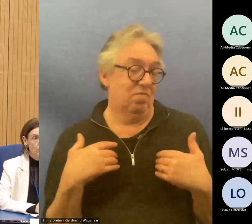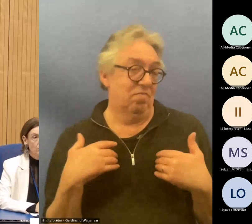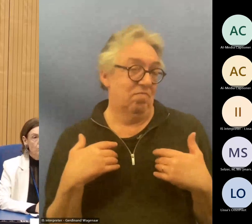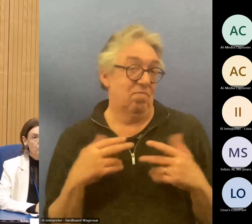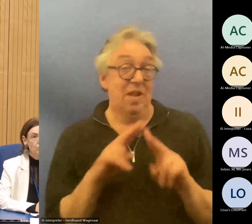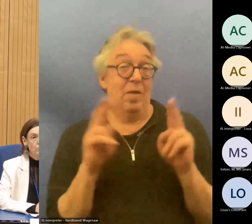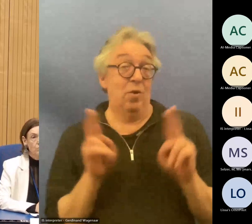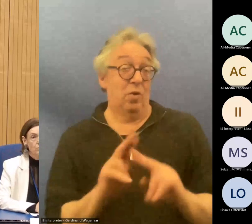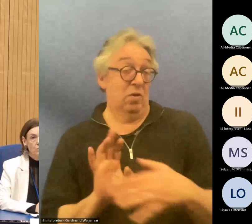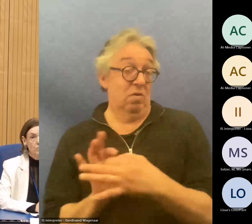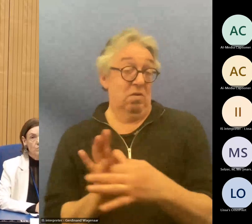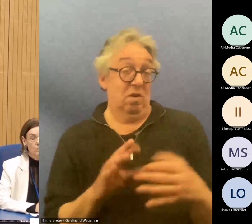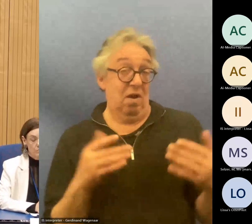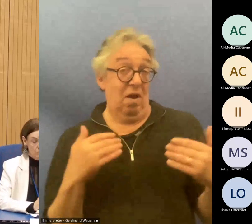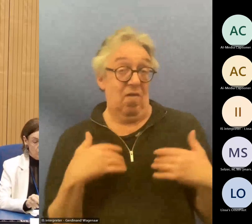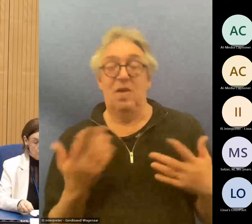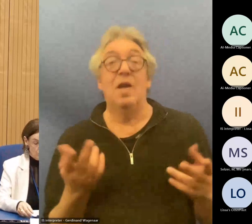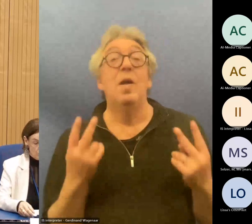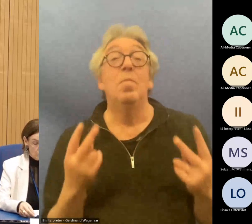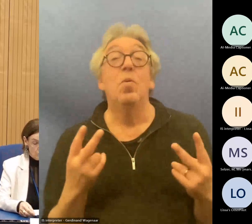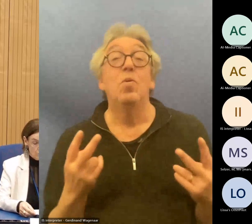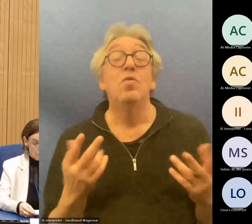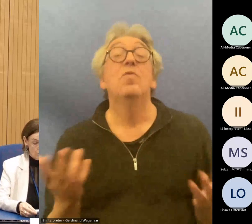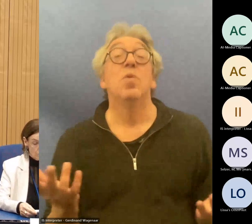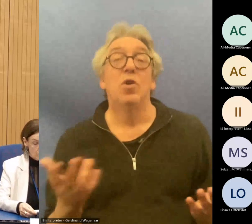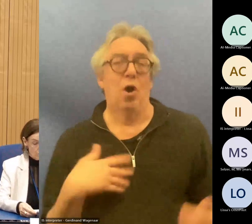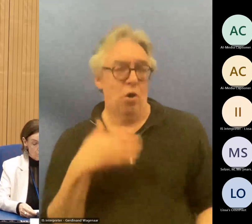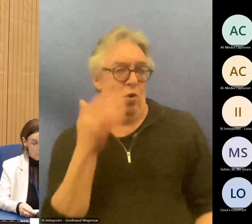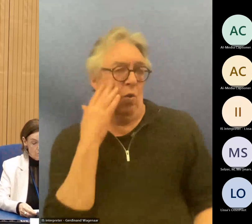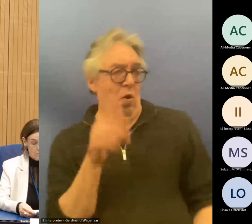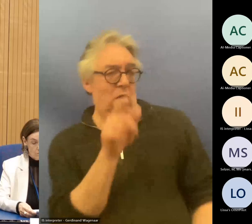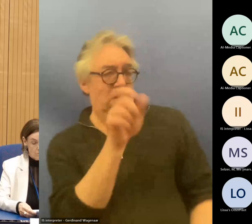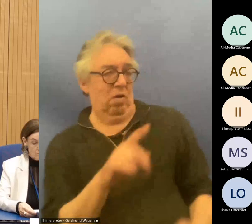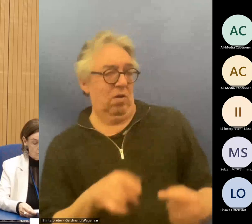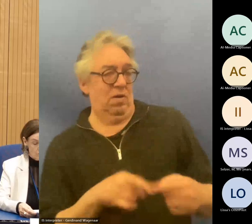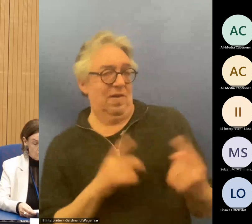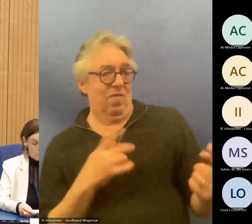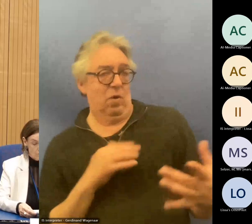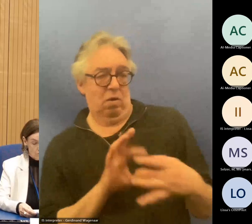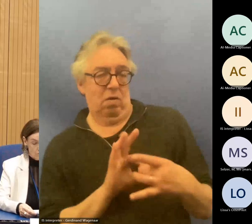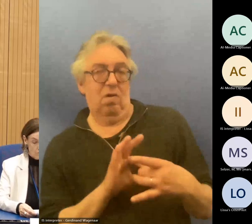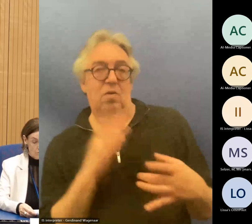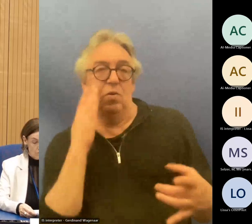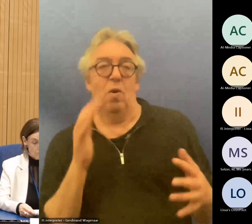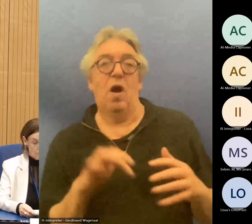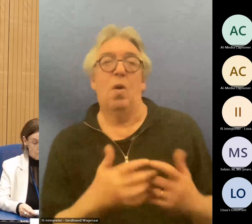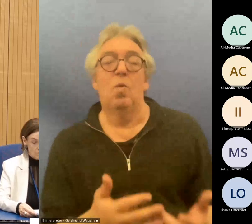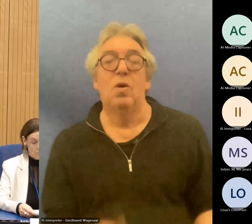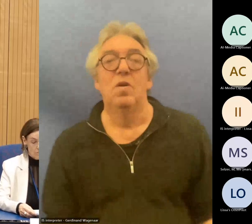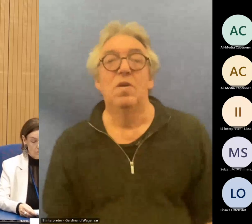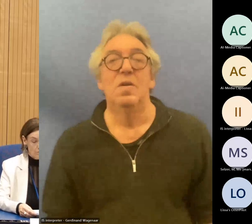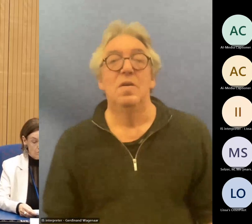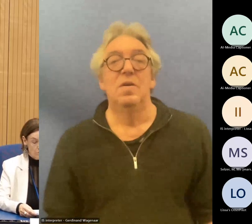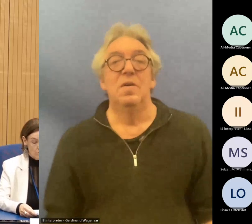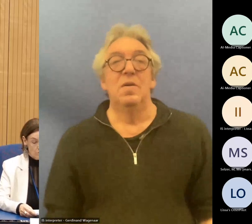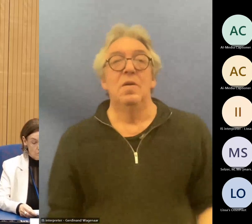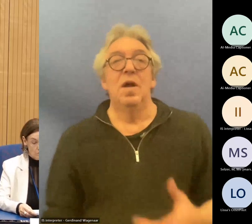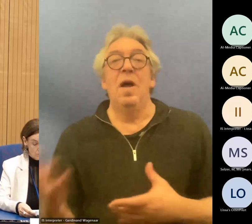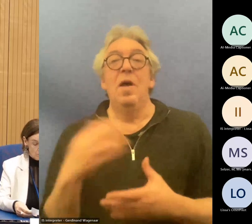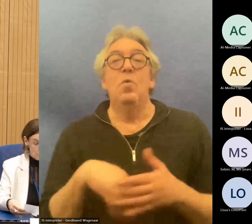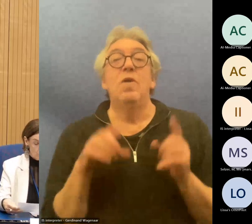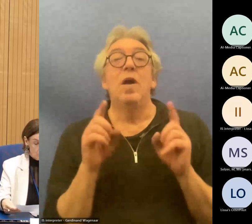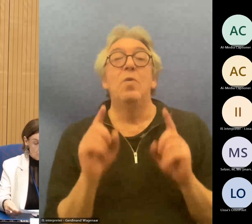skill. Inclusive classrooms provide students with the culture competency and social skills needed